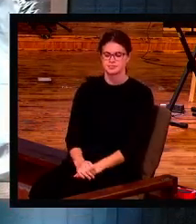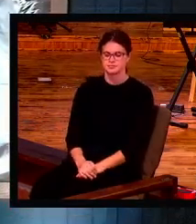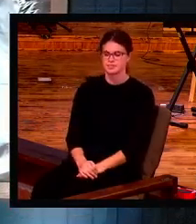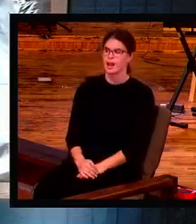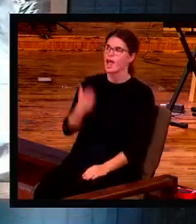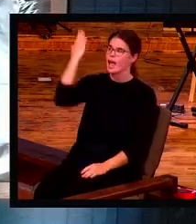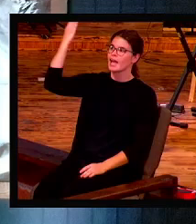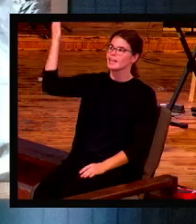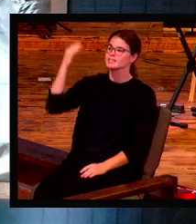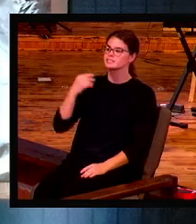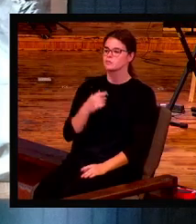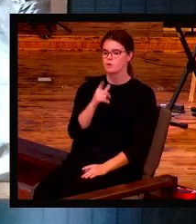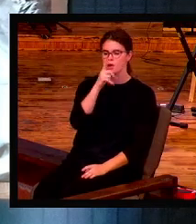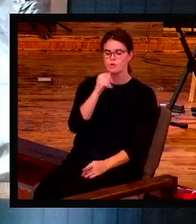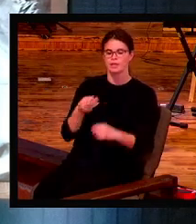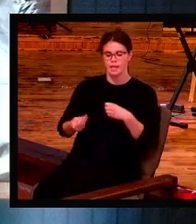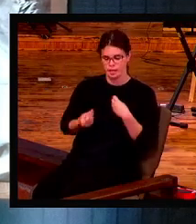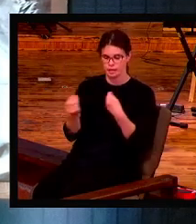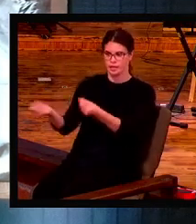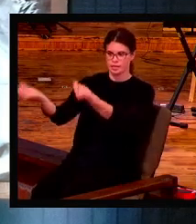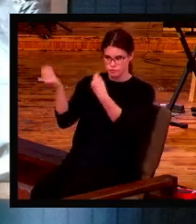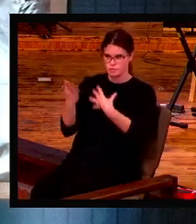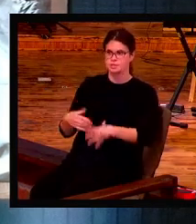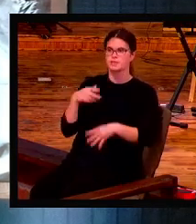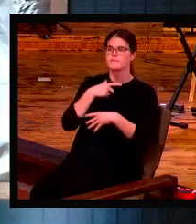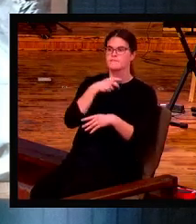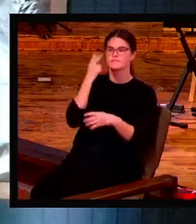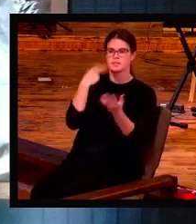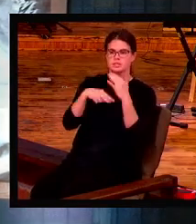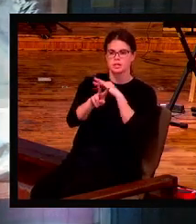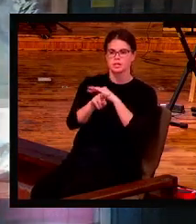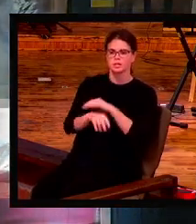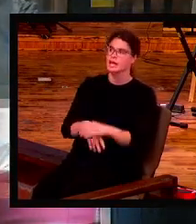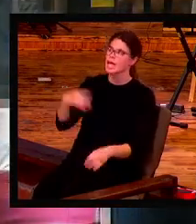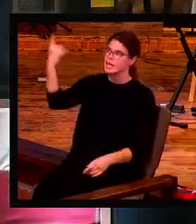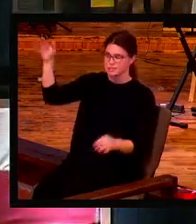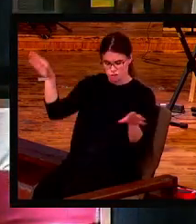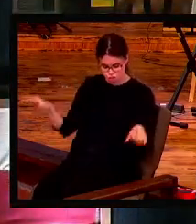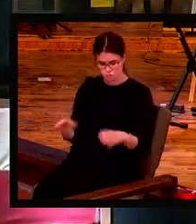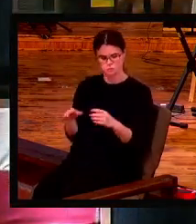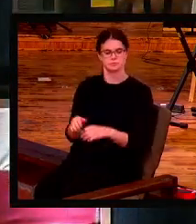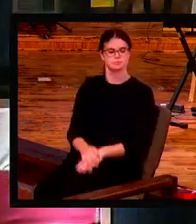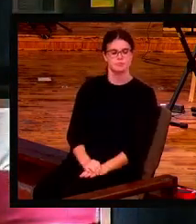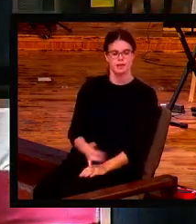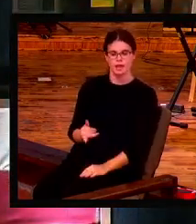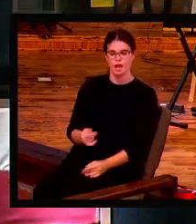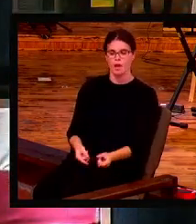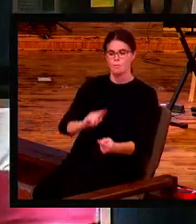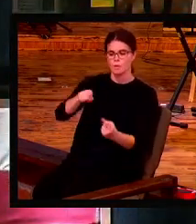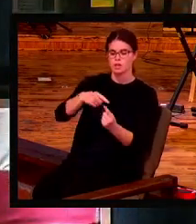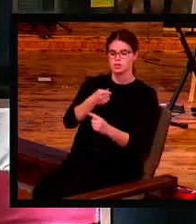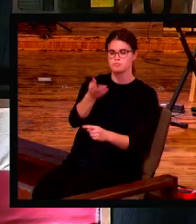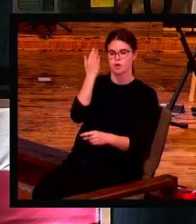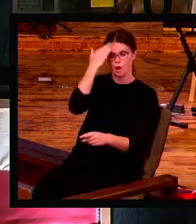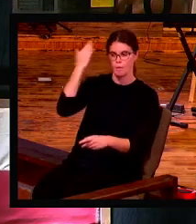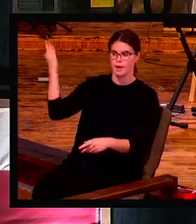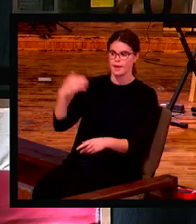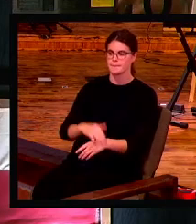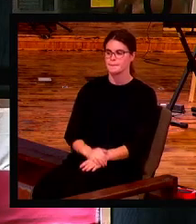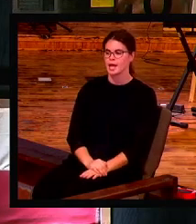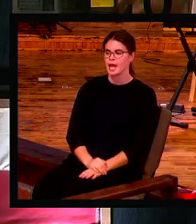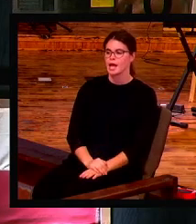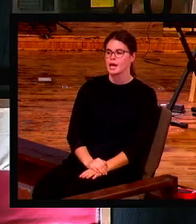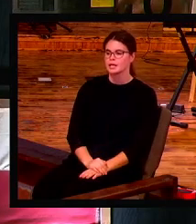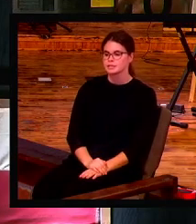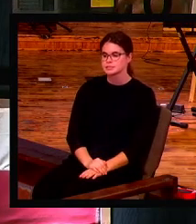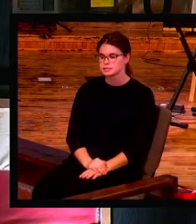one who gives the vision. He's the one that does it. And when you know him, Psalm 37:4 says, take delight in the Lord,